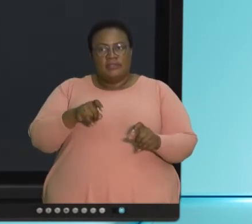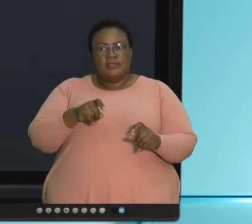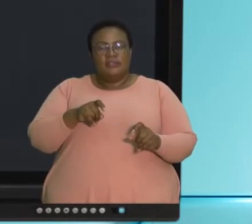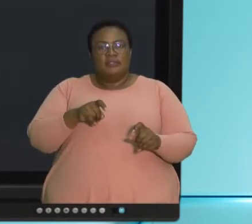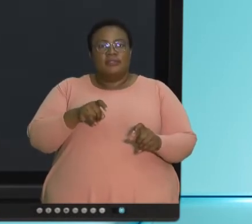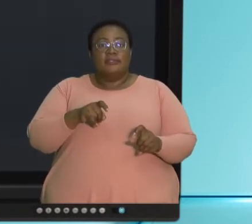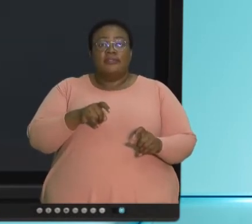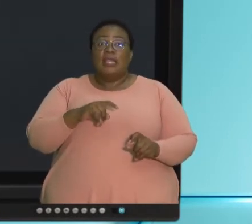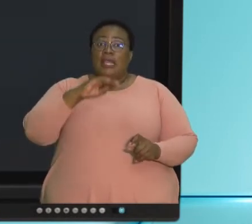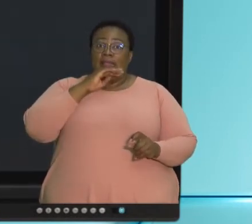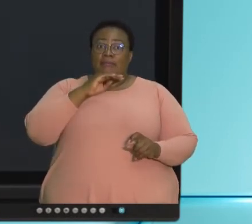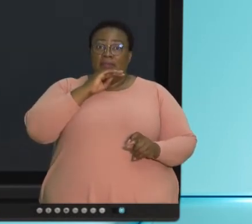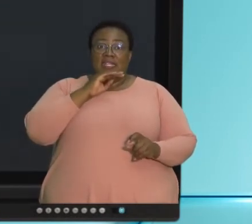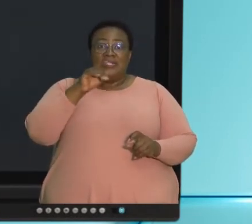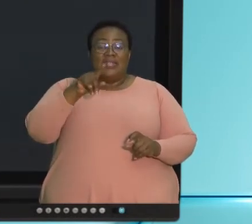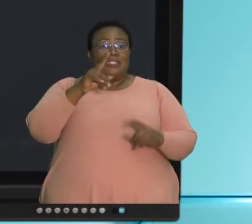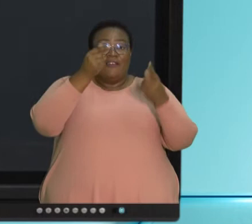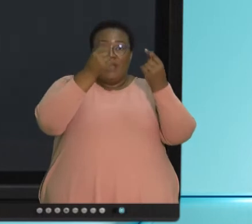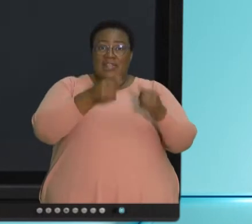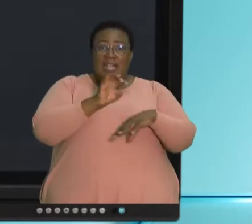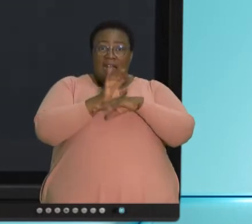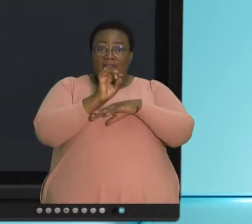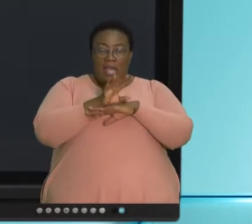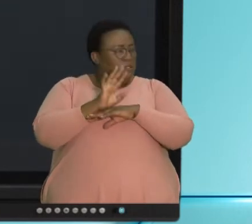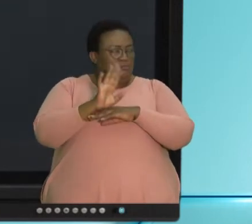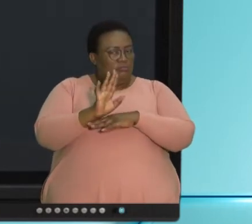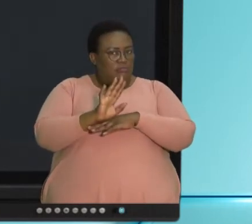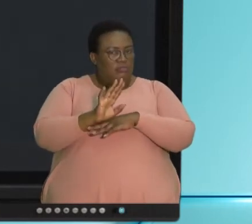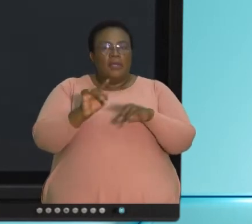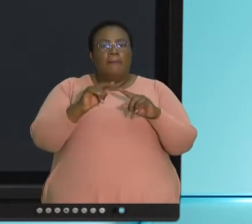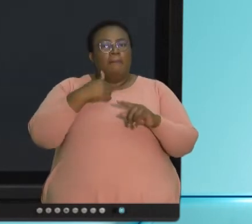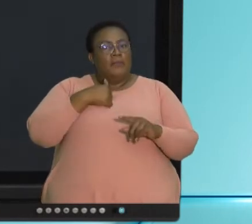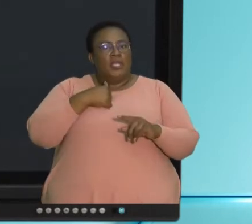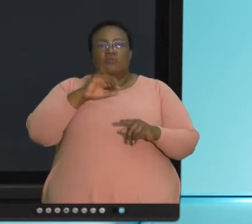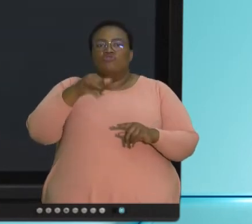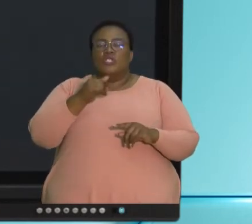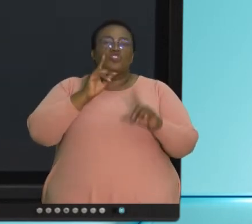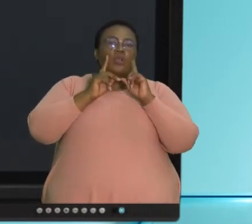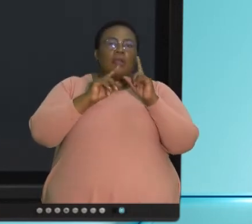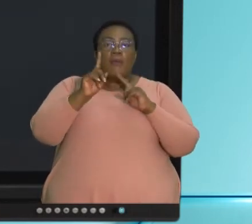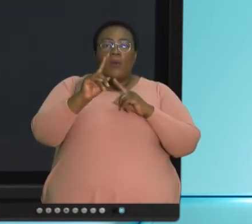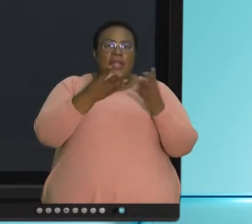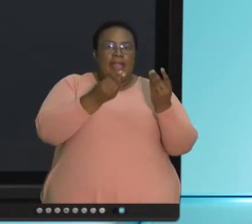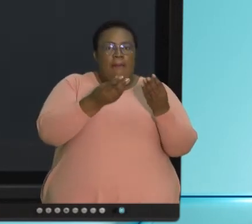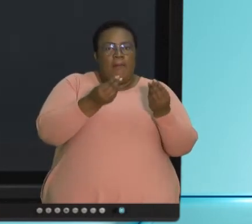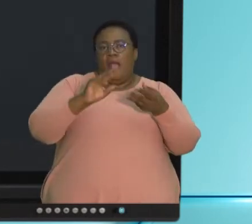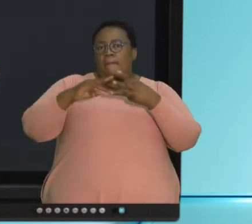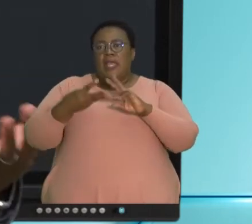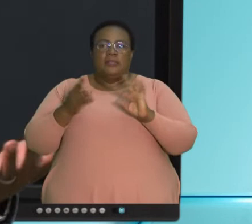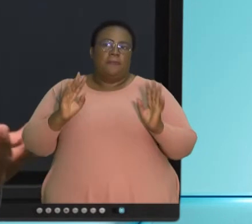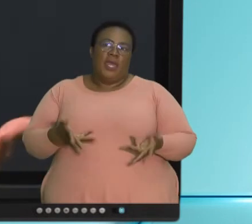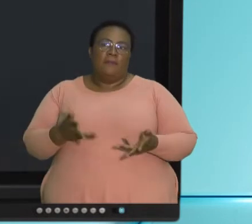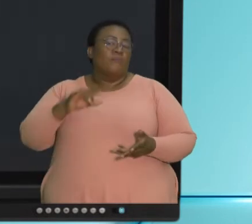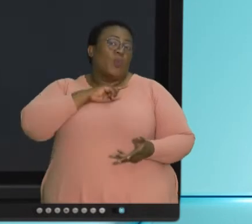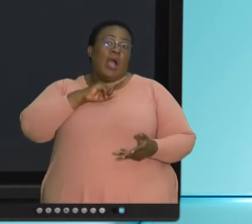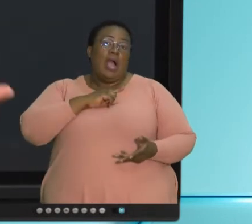does not constitute as financial advice. I am just merely talking about numbers and mathematics, because after